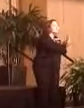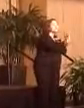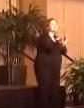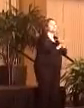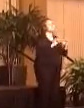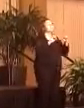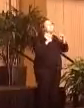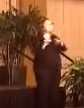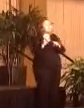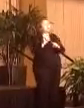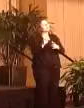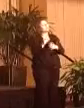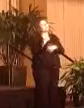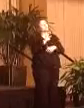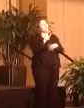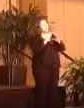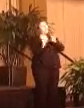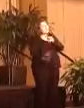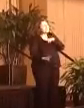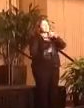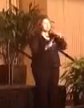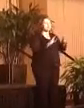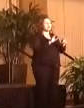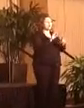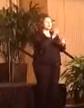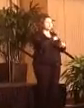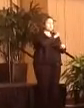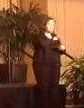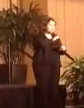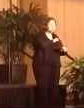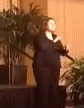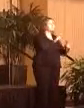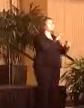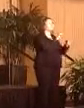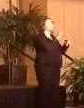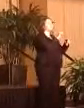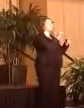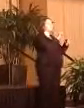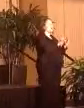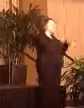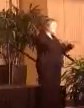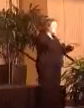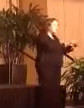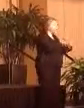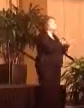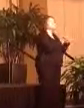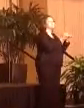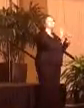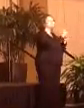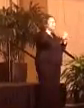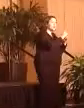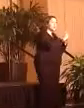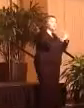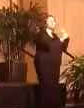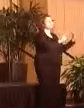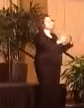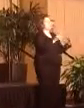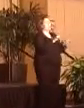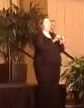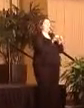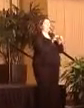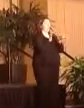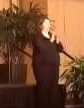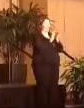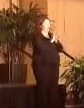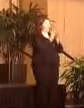Buenos Aires, Toronto, Sydney, Hawaii, London, and Bangkok, while writing a weekly travel column for gaytravel.com.